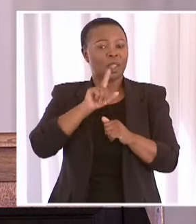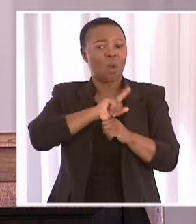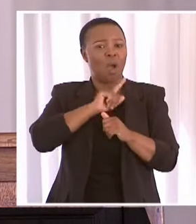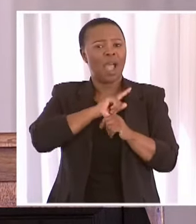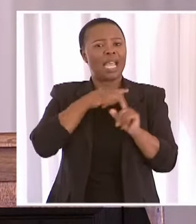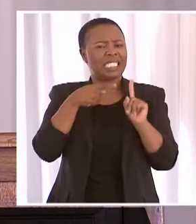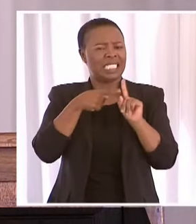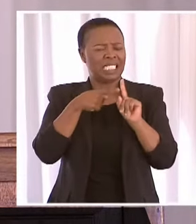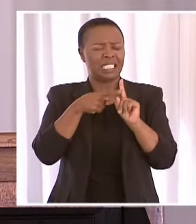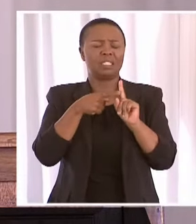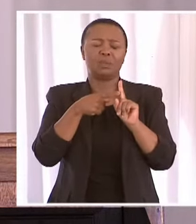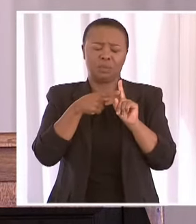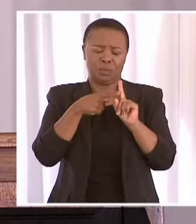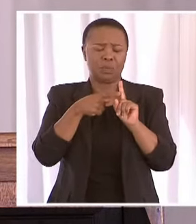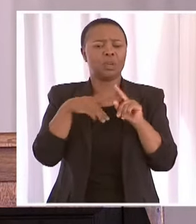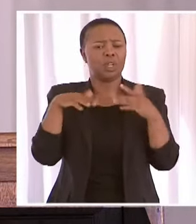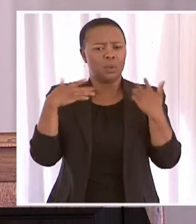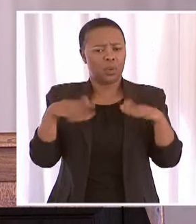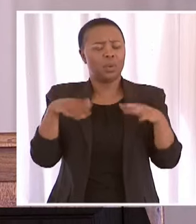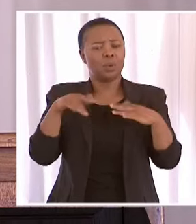profound respect